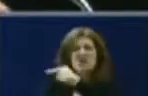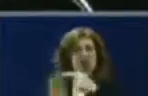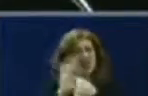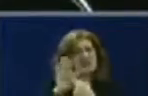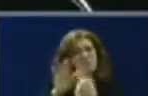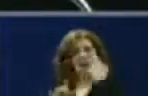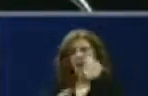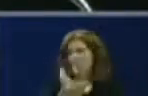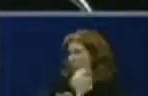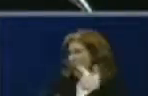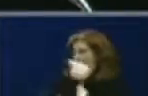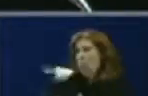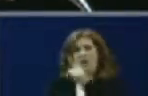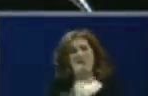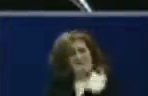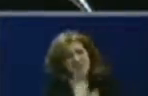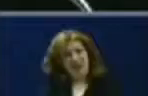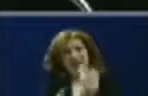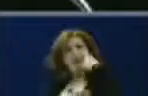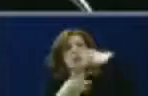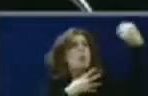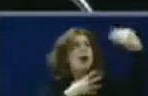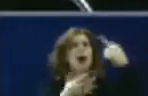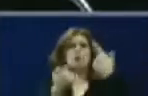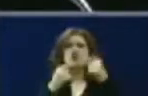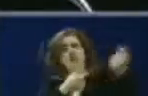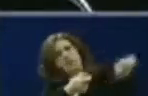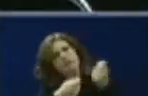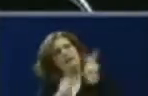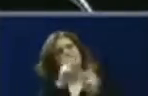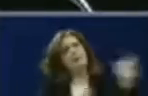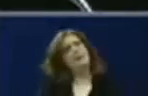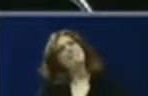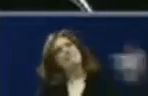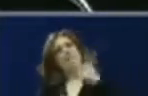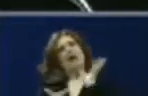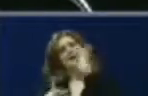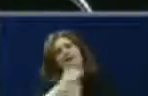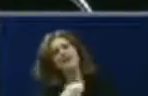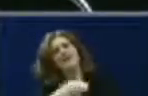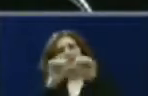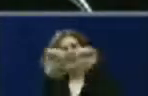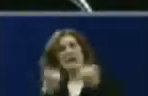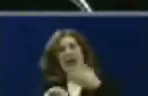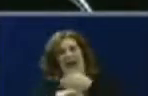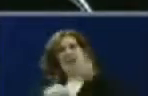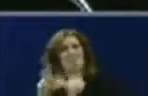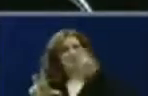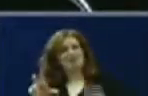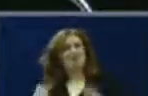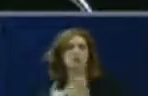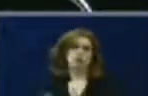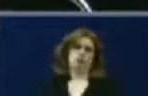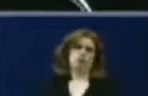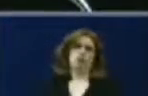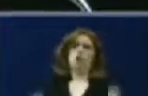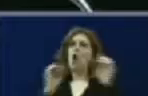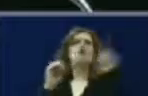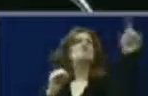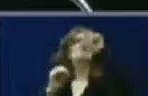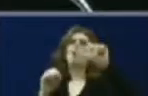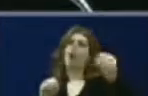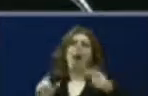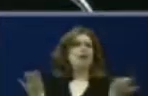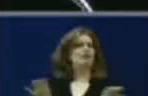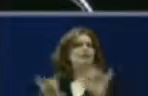of it earlier with the fact that we went out and we are trying to get people to come back and re-engage with our system after they've dropped out. No one else can do